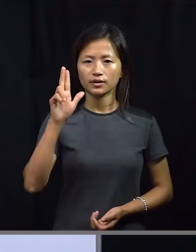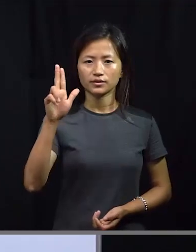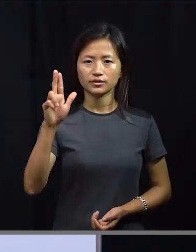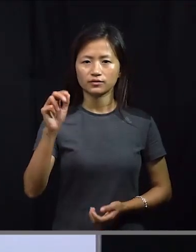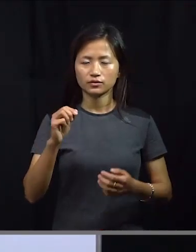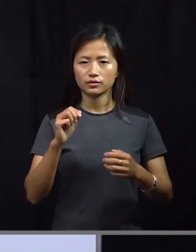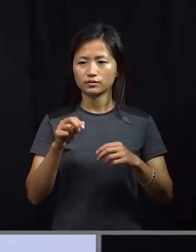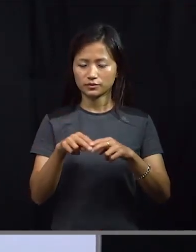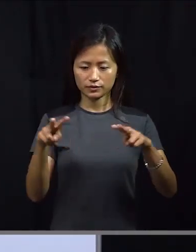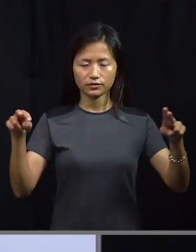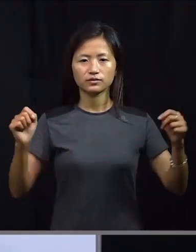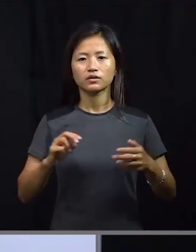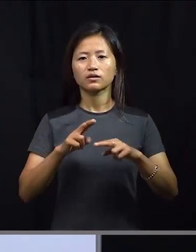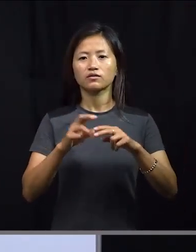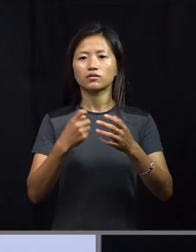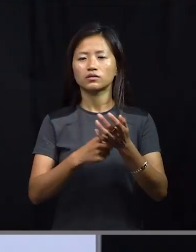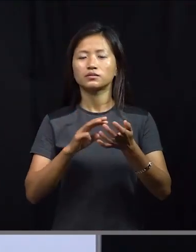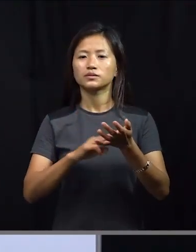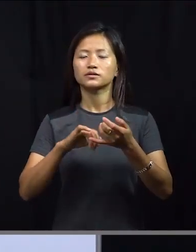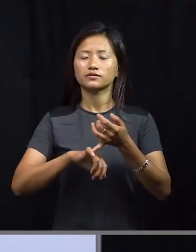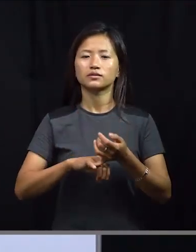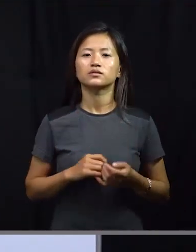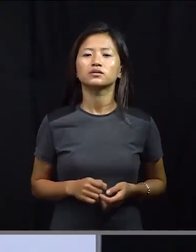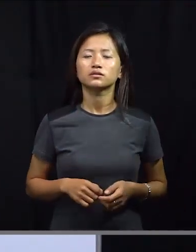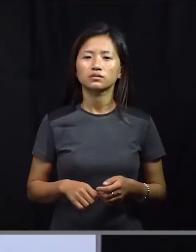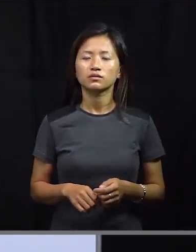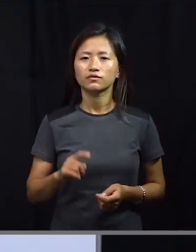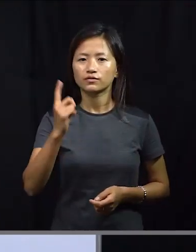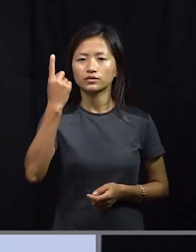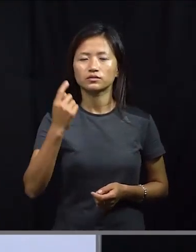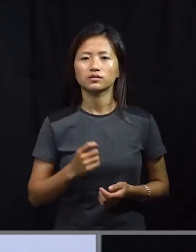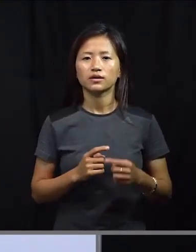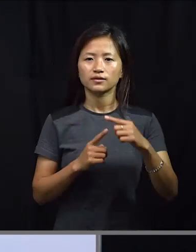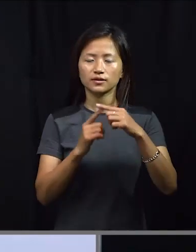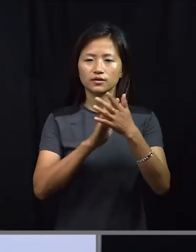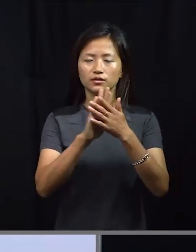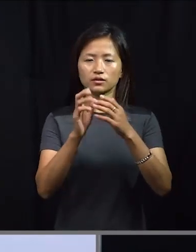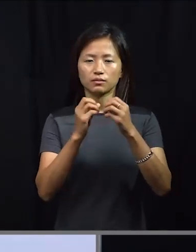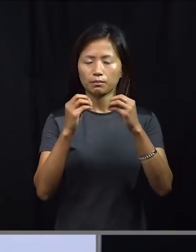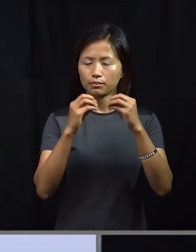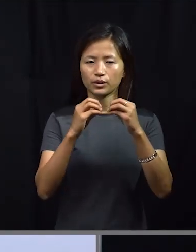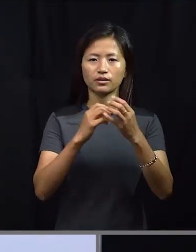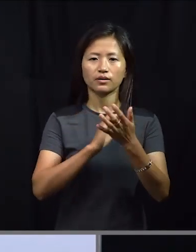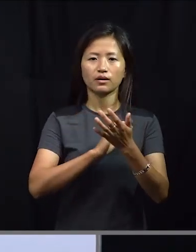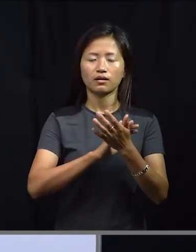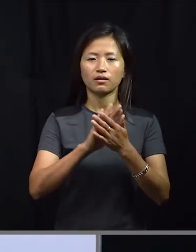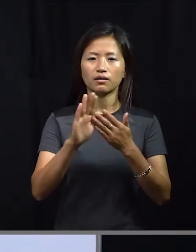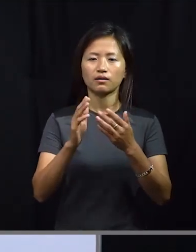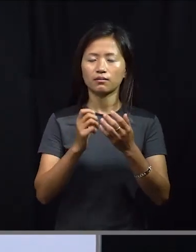of marriage. The first form of marriage is called as Brahma marriage. Okay, Brahma,